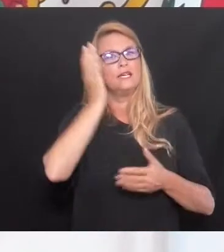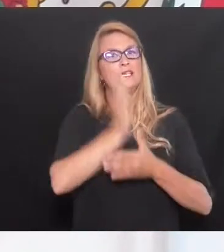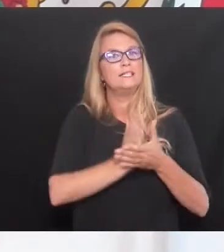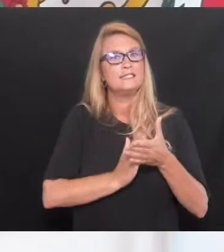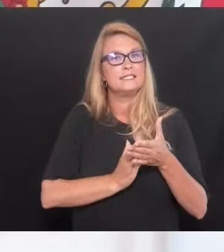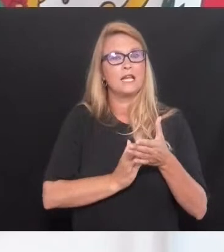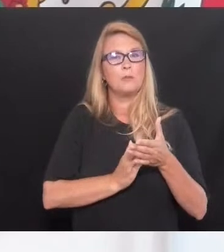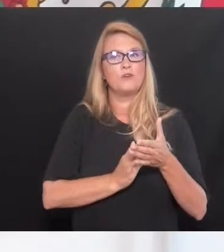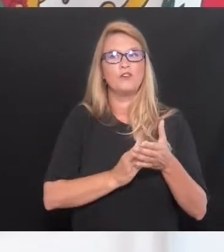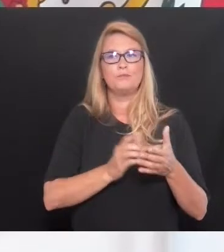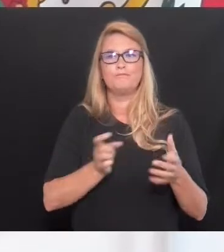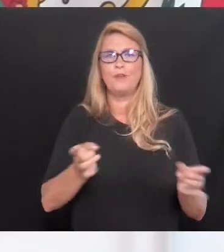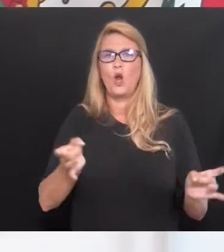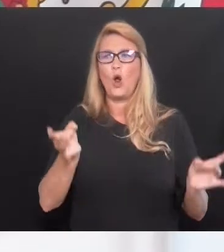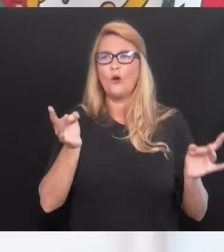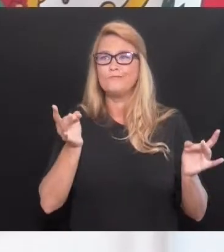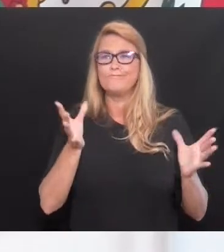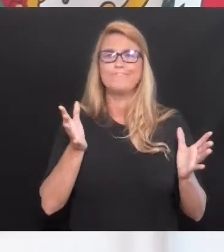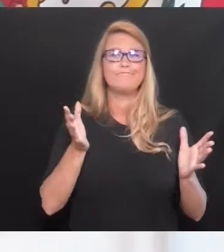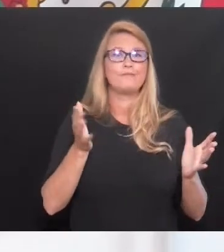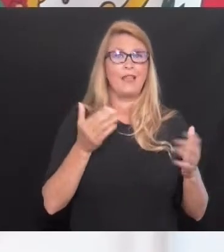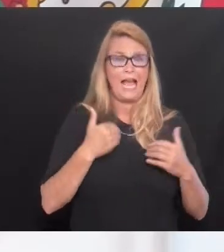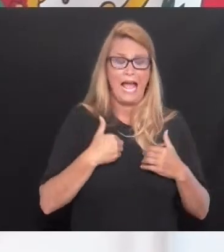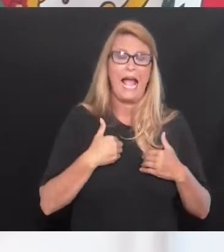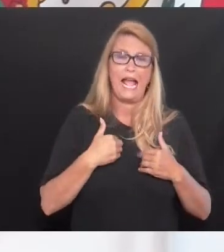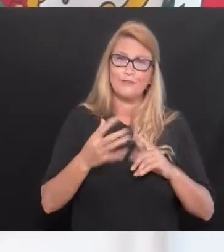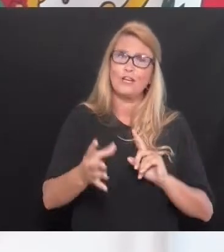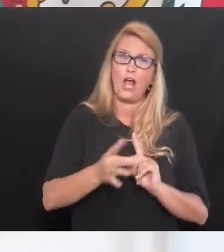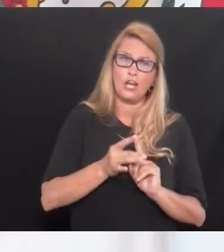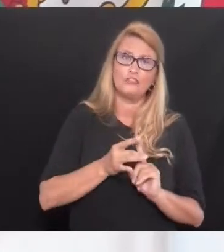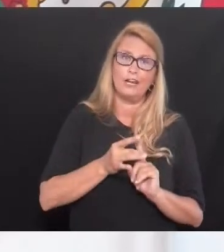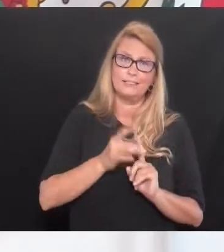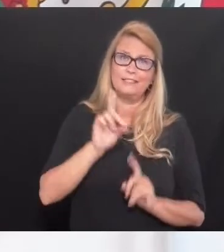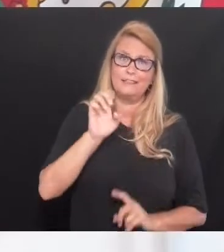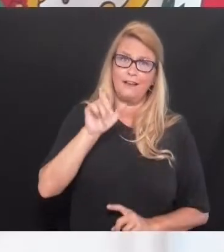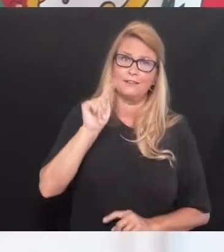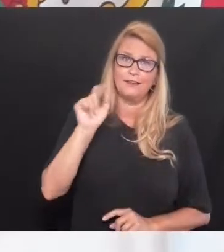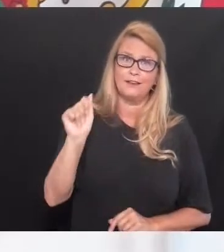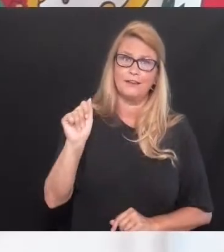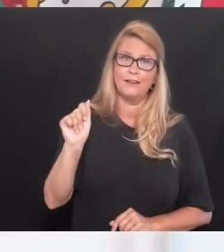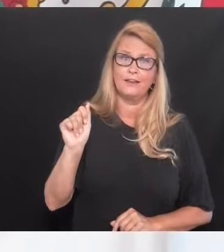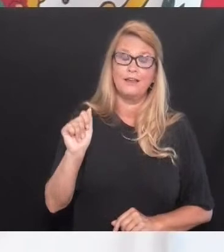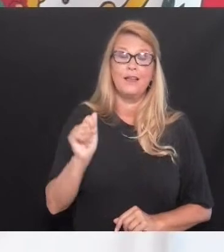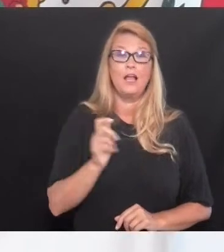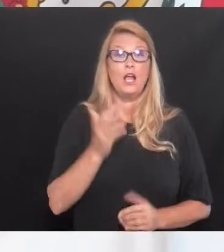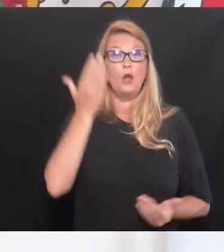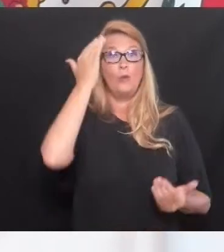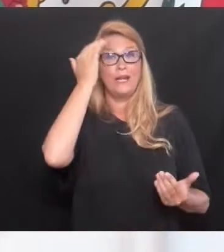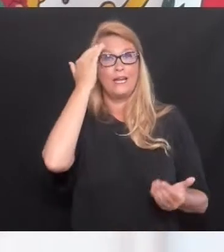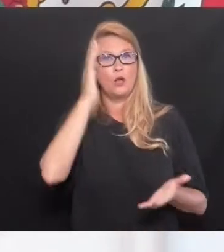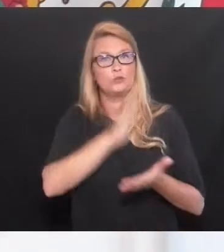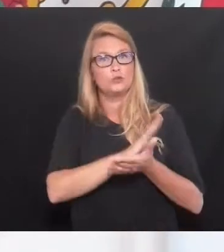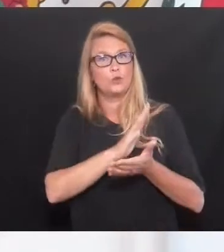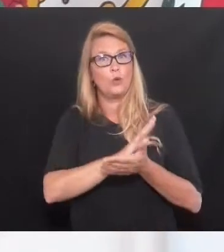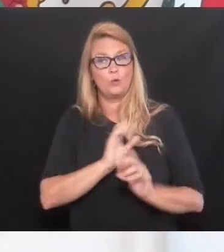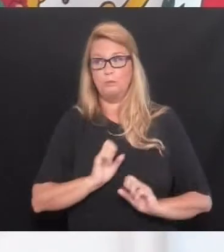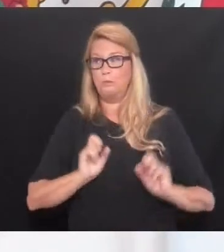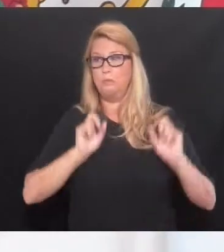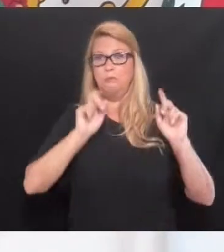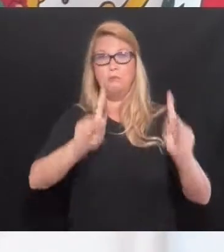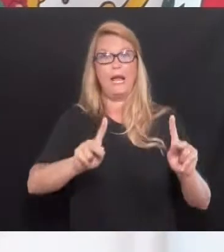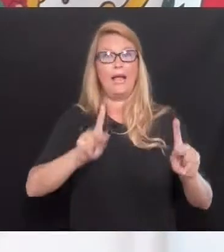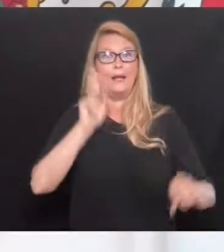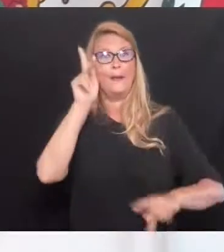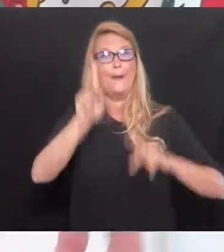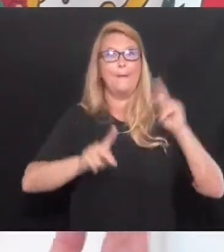very tragically are getting this terrible disease. And we do know that schools, we're going to be going back to school and we're going to